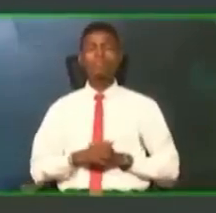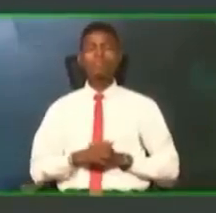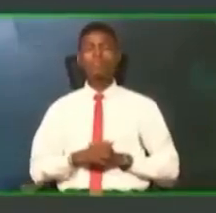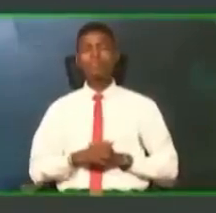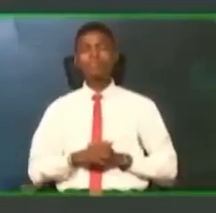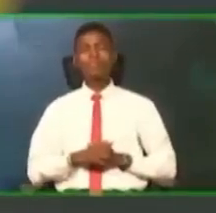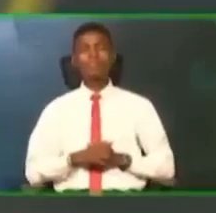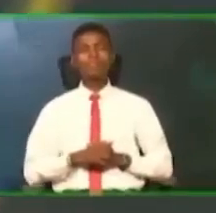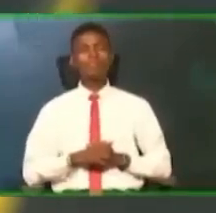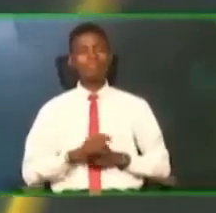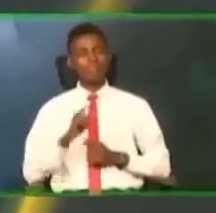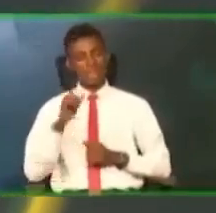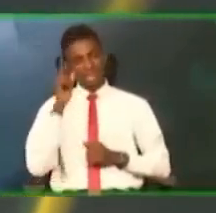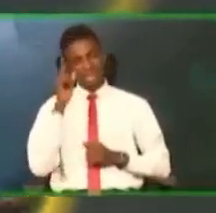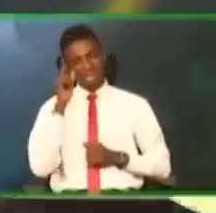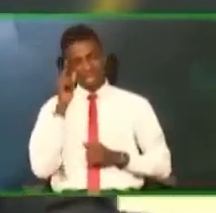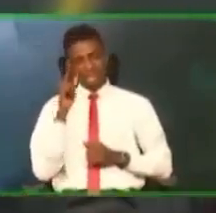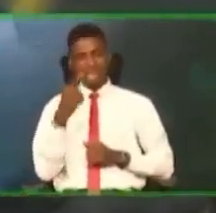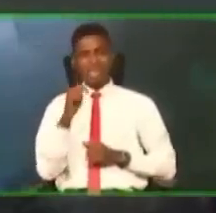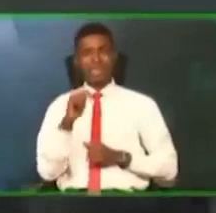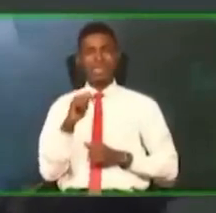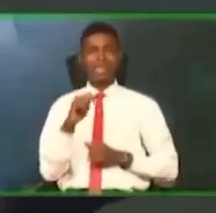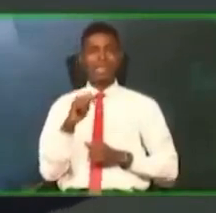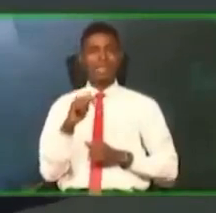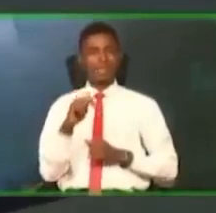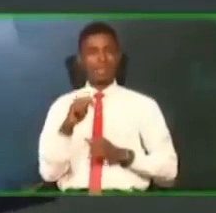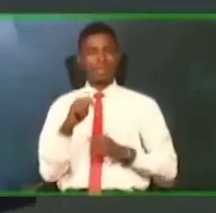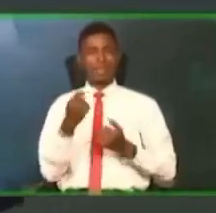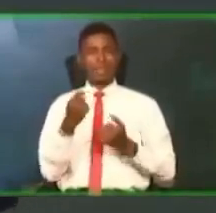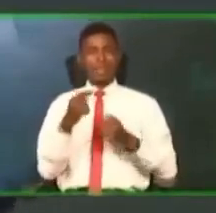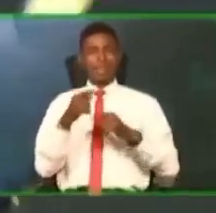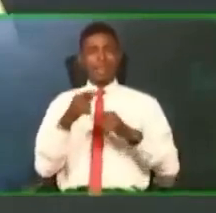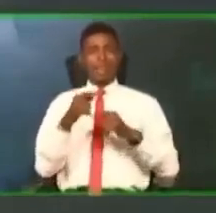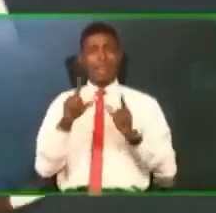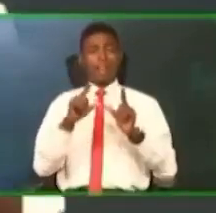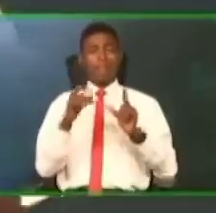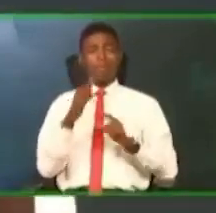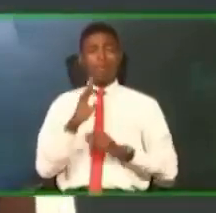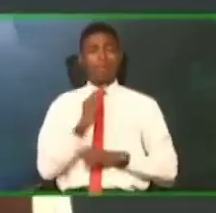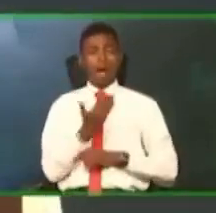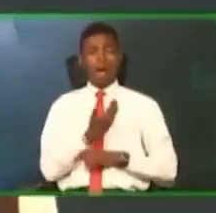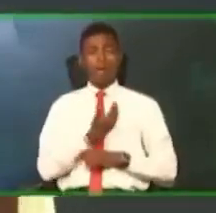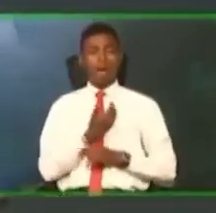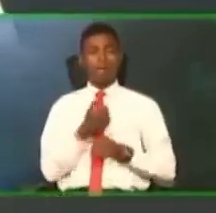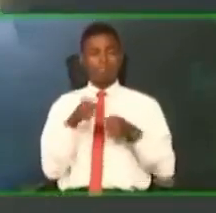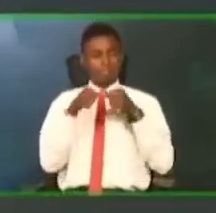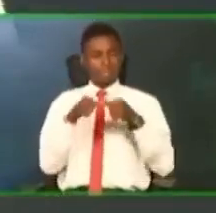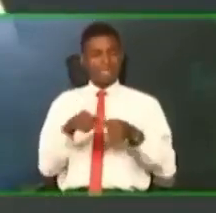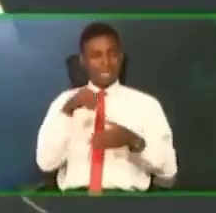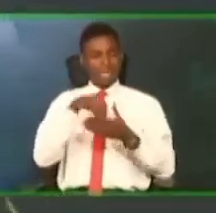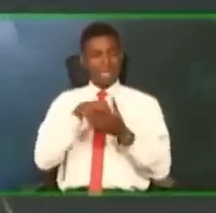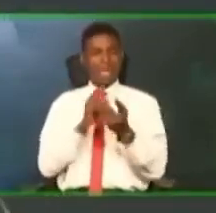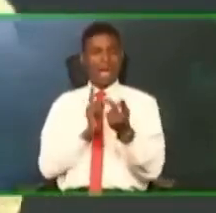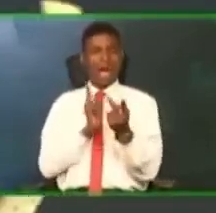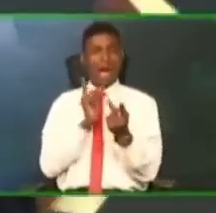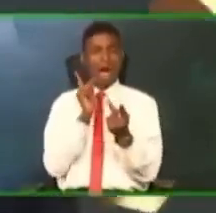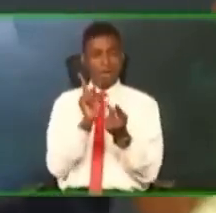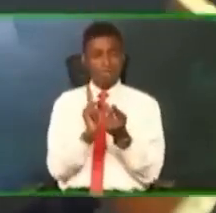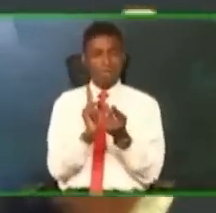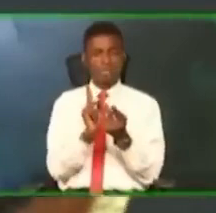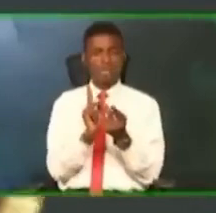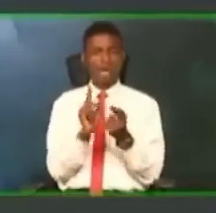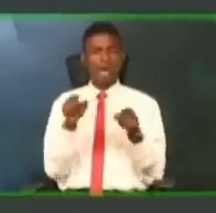Listen, the basis of our remaining in accuracy and with precision as